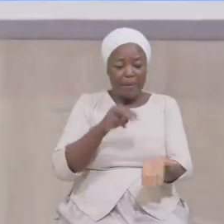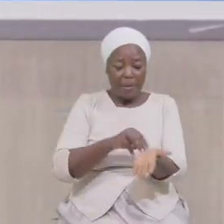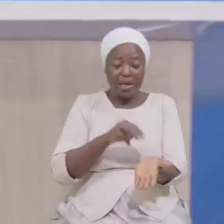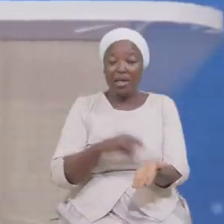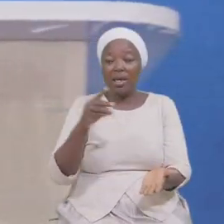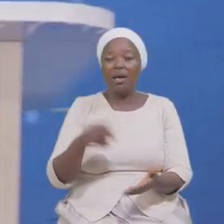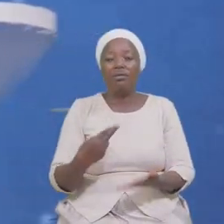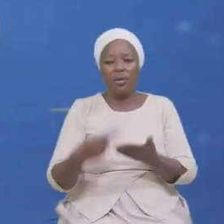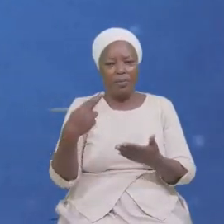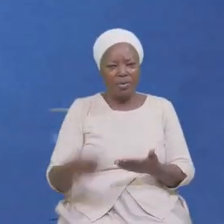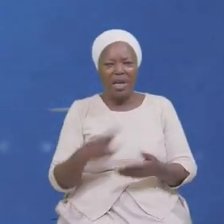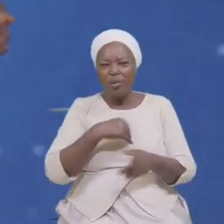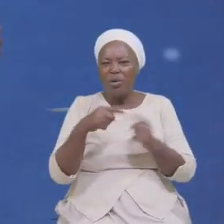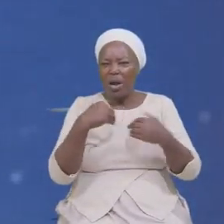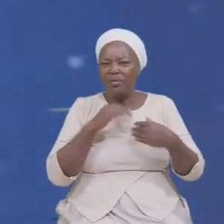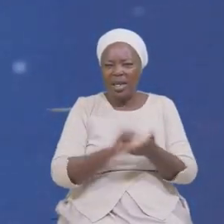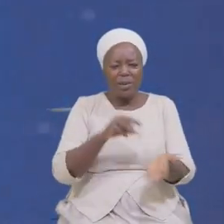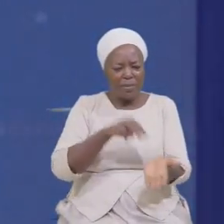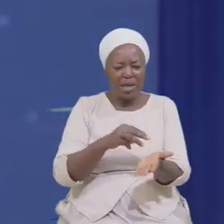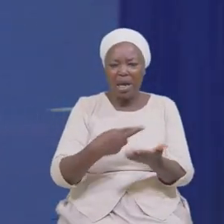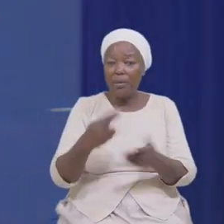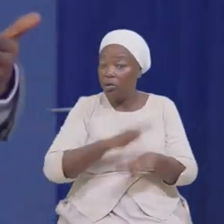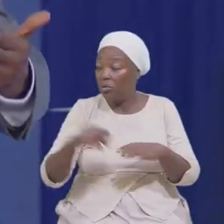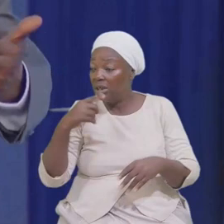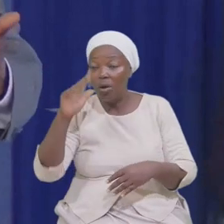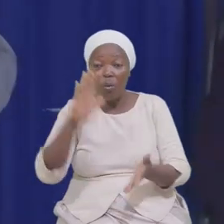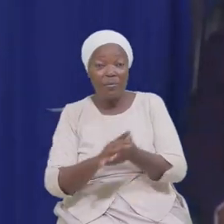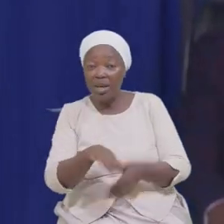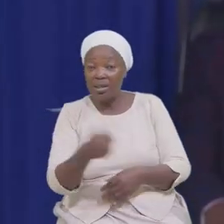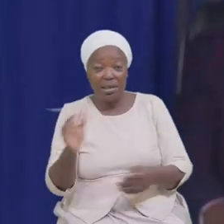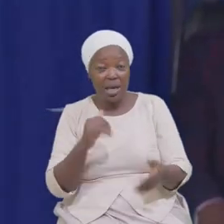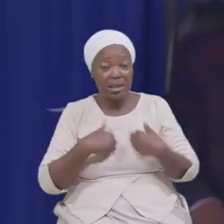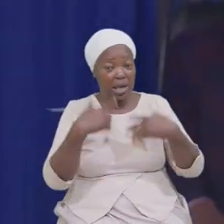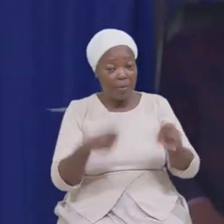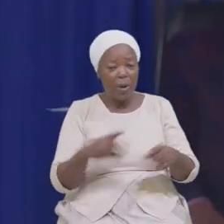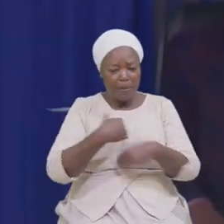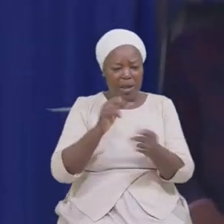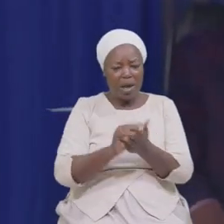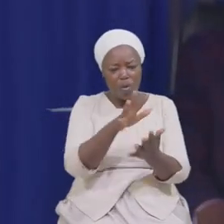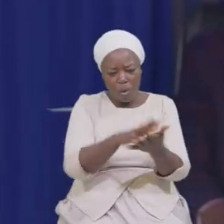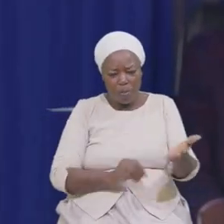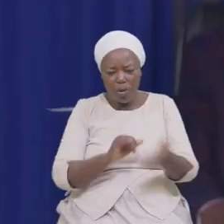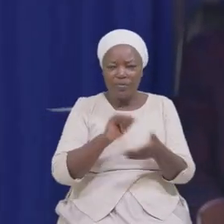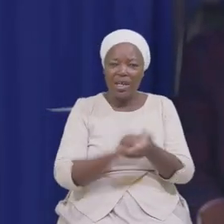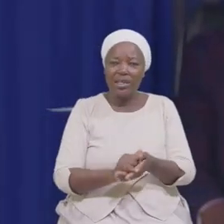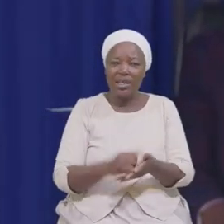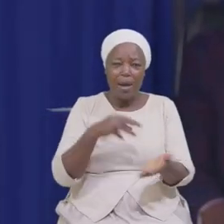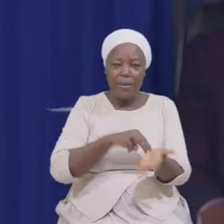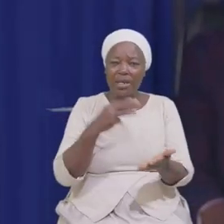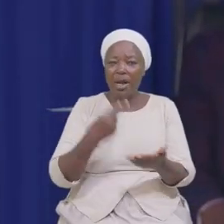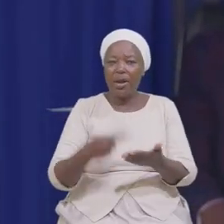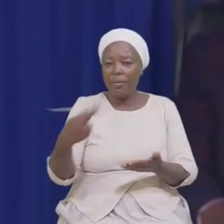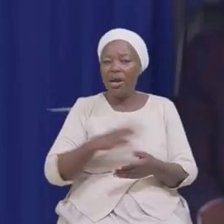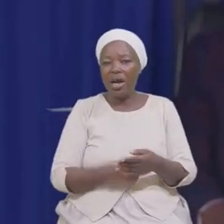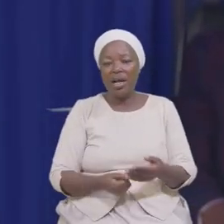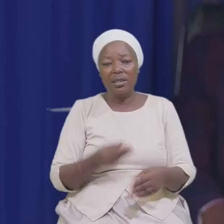medical report, don't tell your wife anything has happened. Make a copy of that medical report and post it to your wife